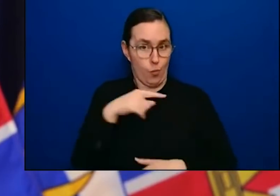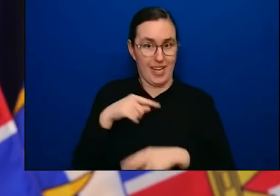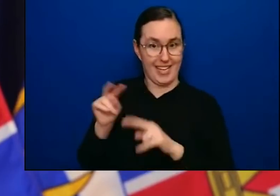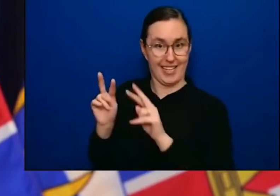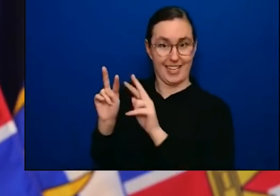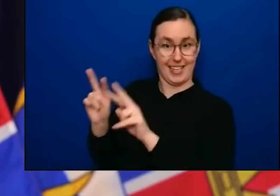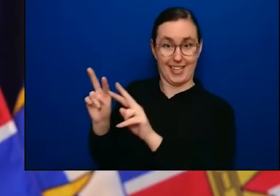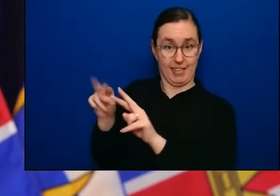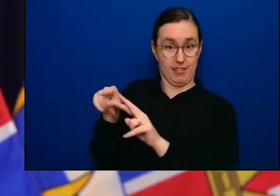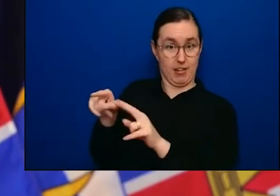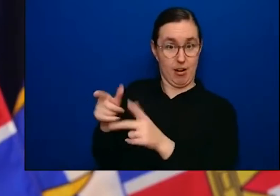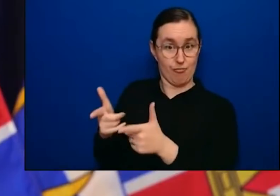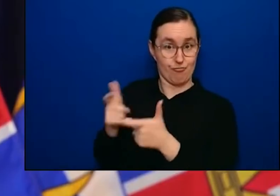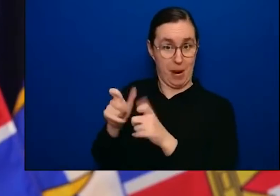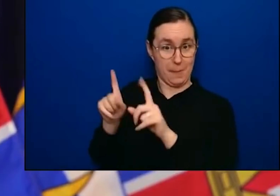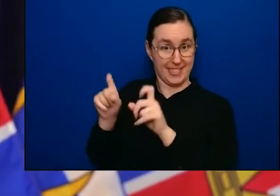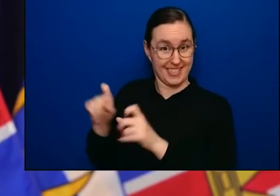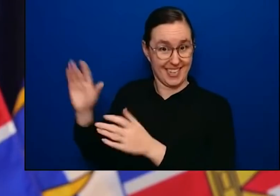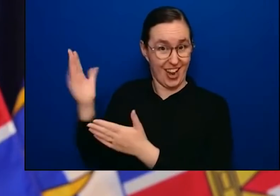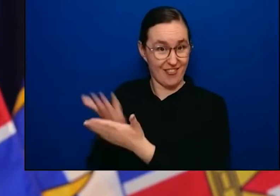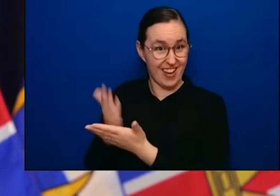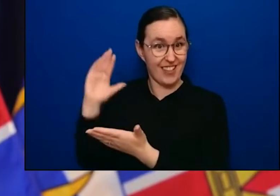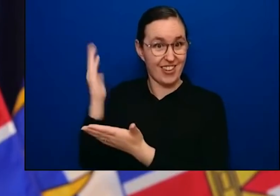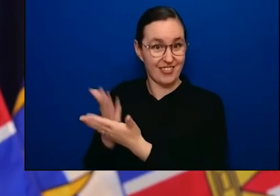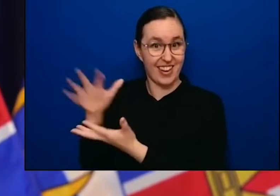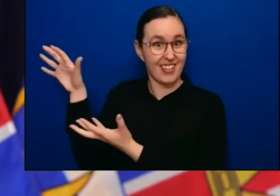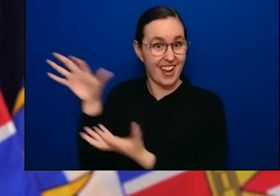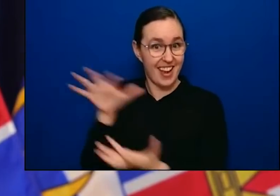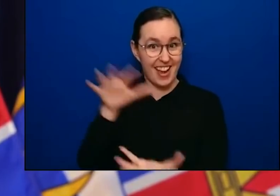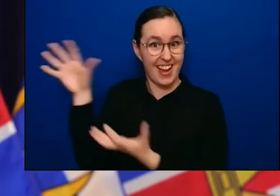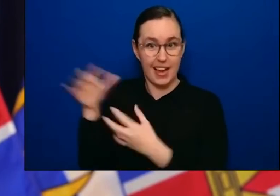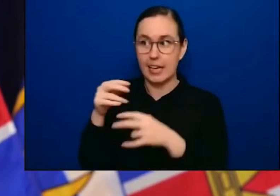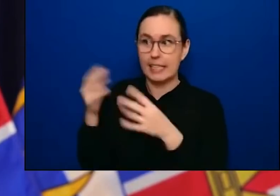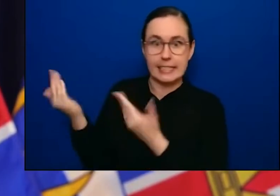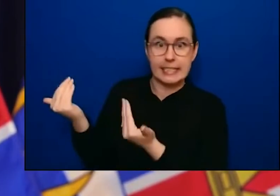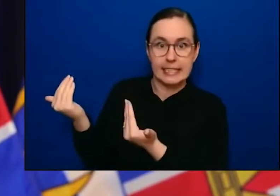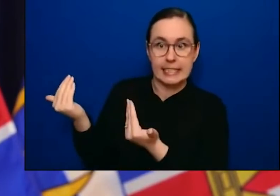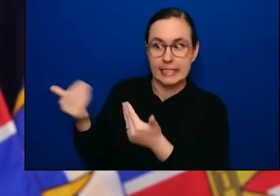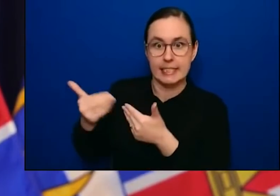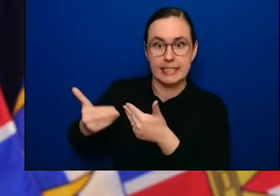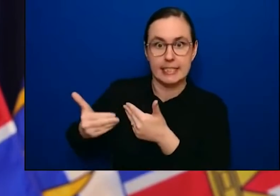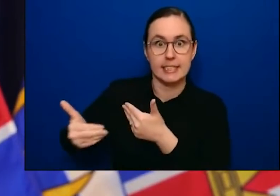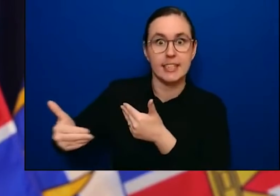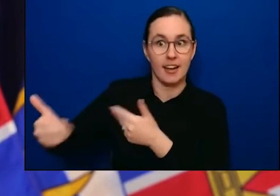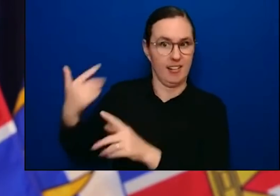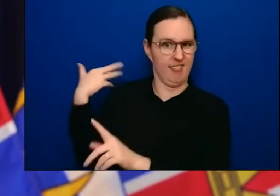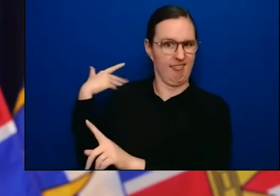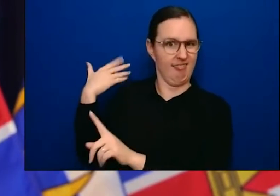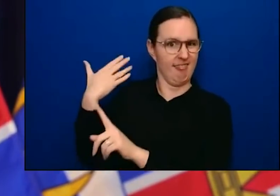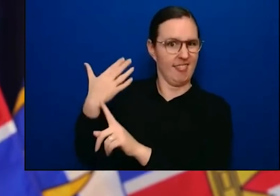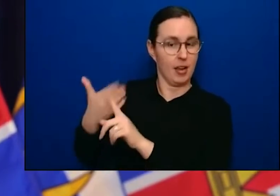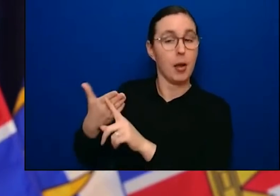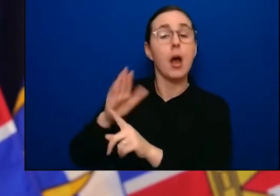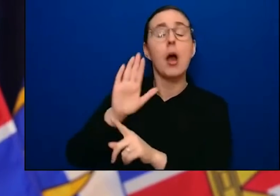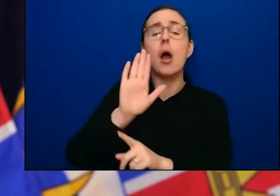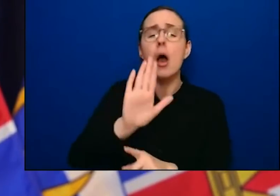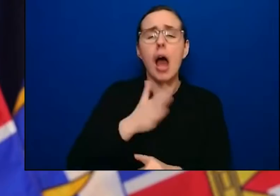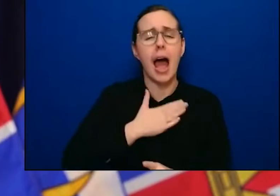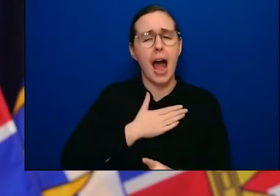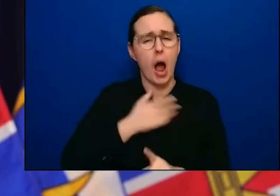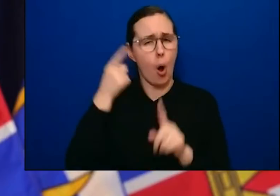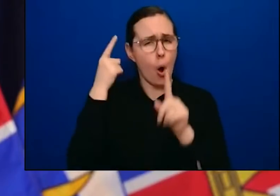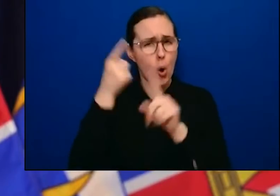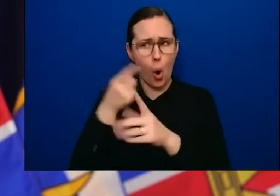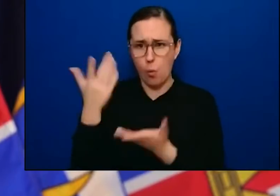finally. So it's not, it's to help manage you at home. So if you're at home and you get up